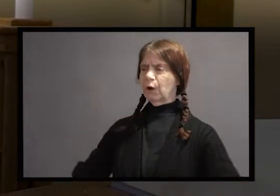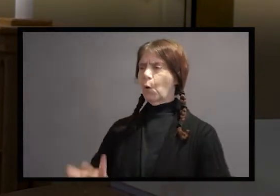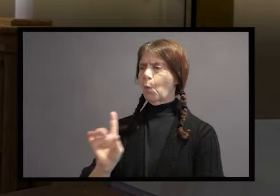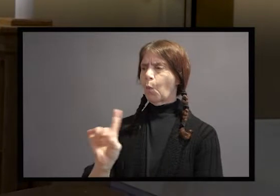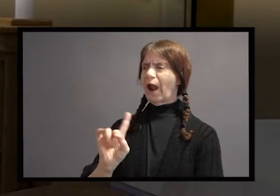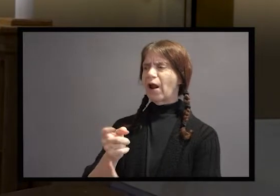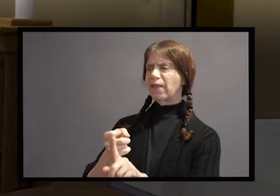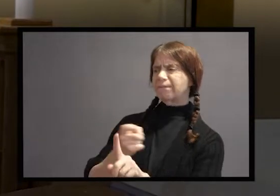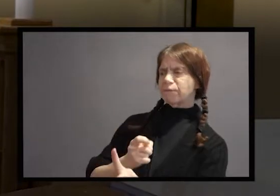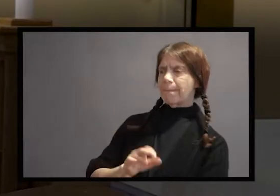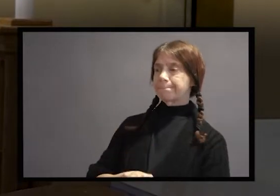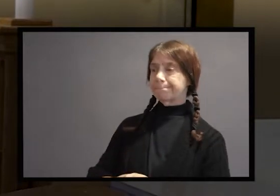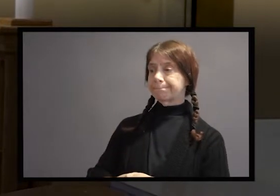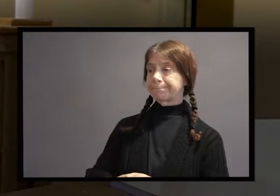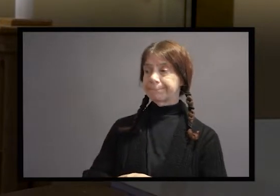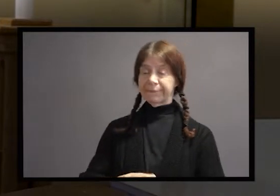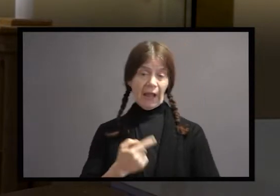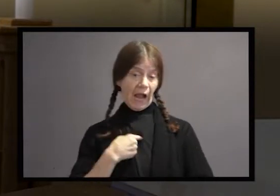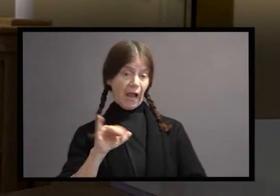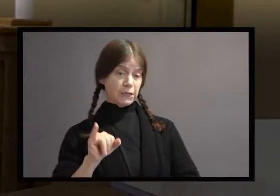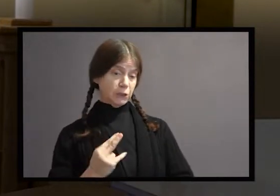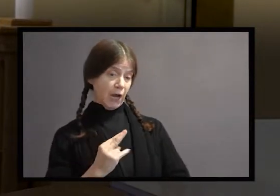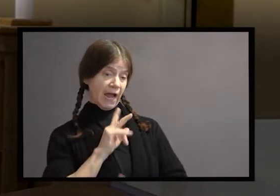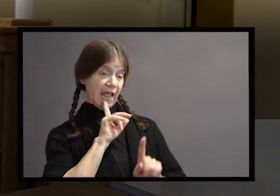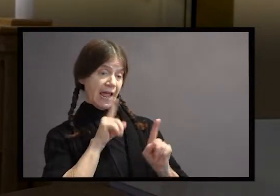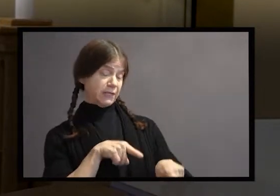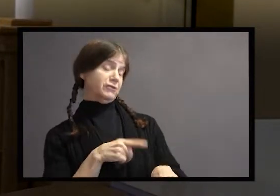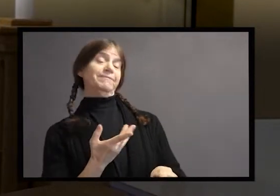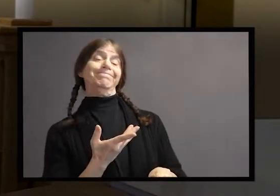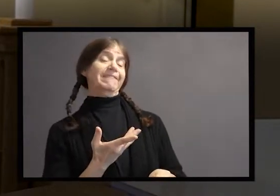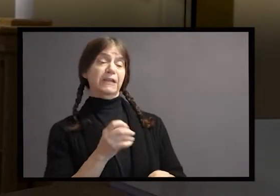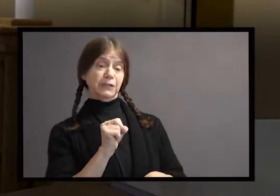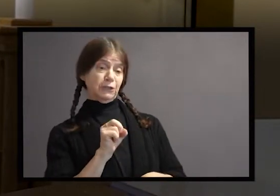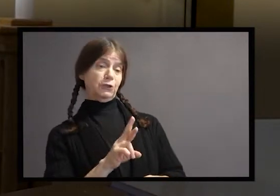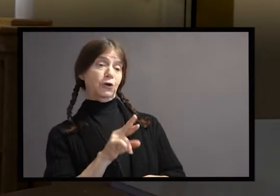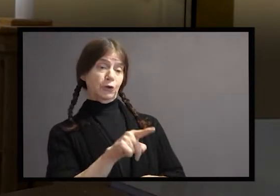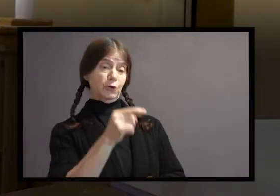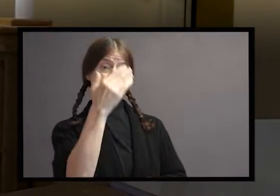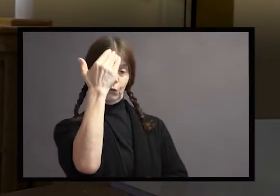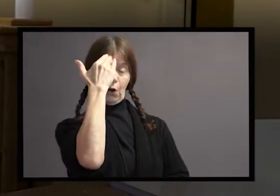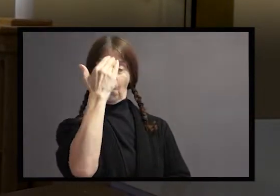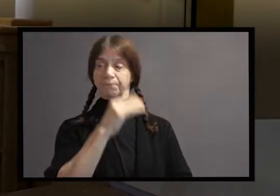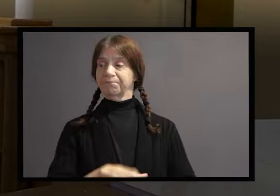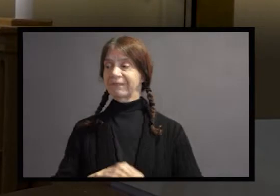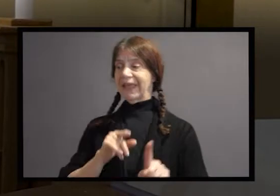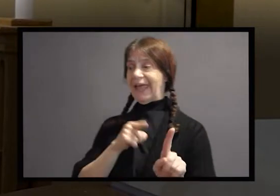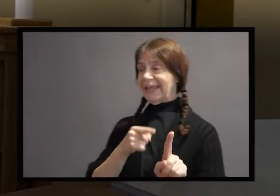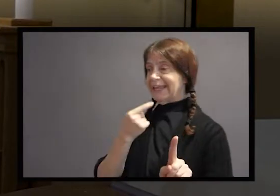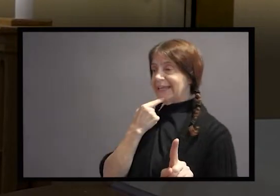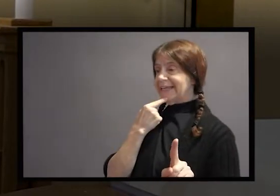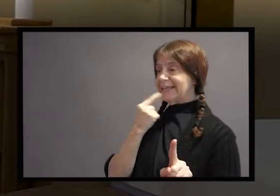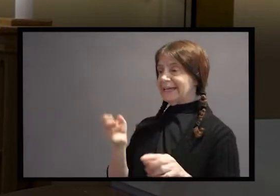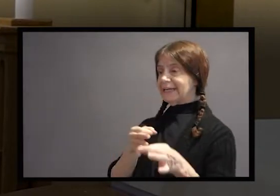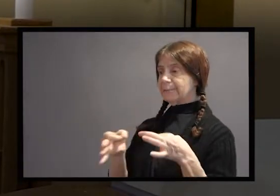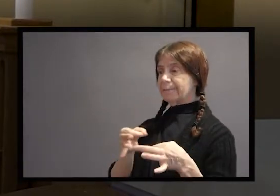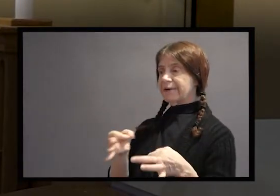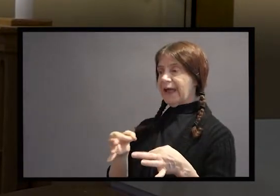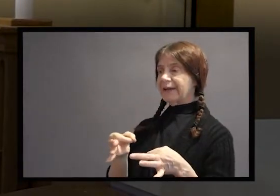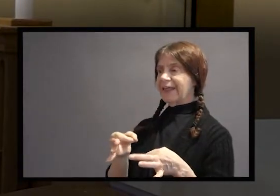where have they come? I said to him, Sir, you know. And he said to